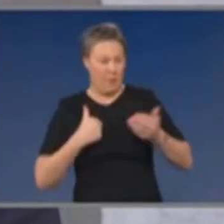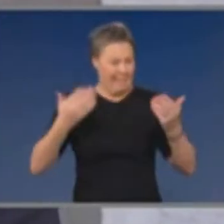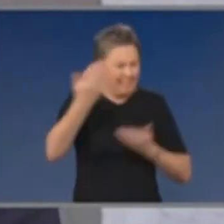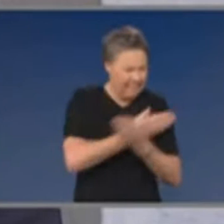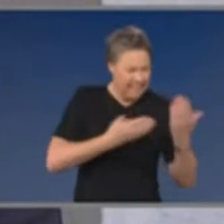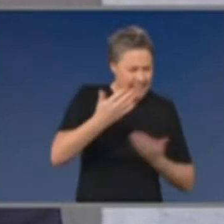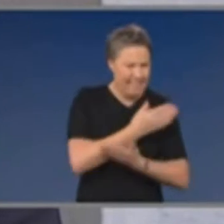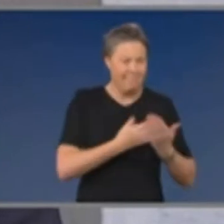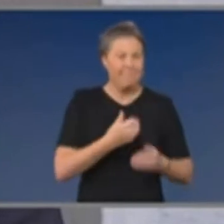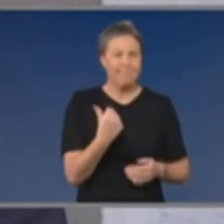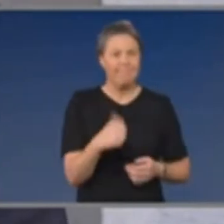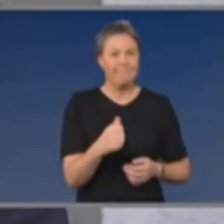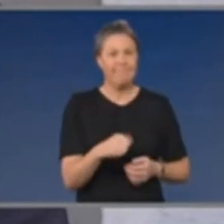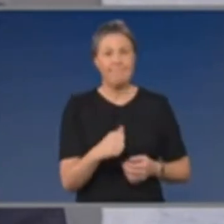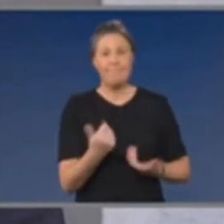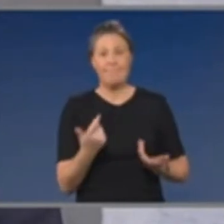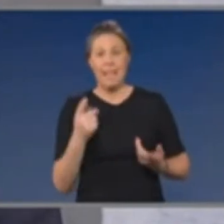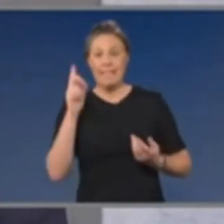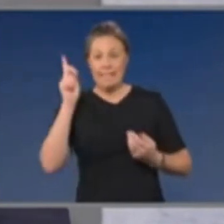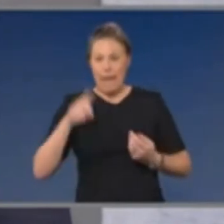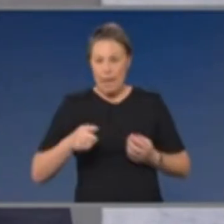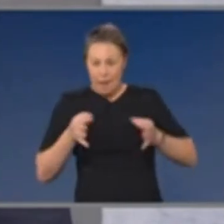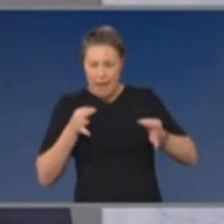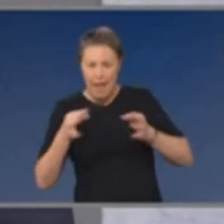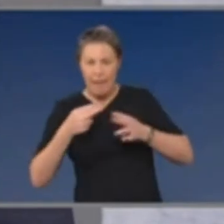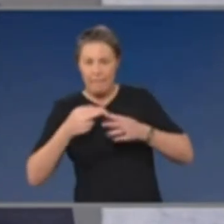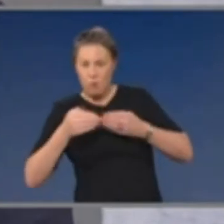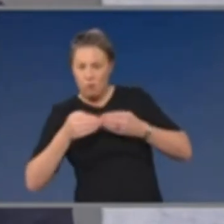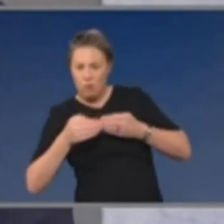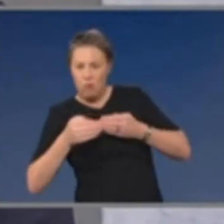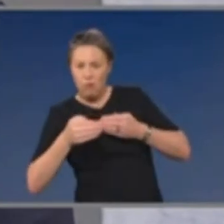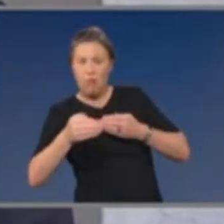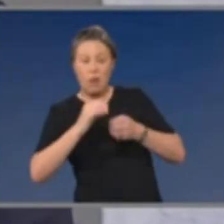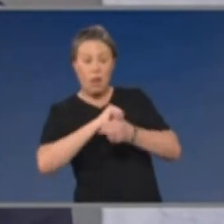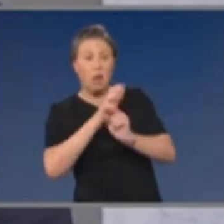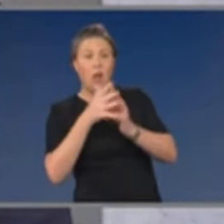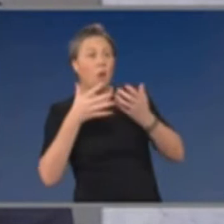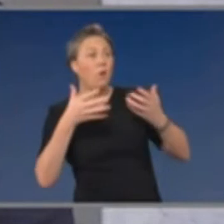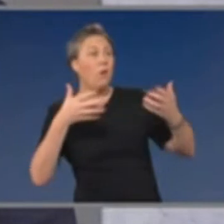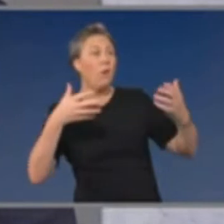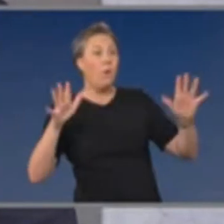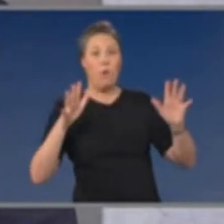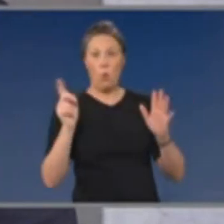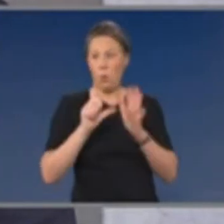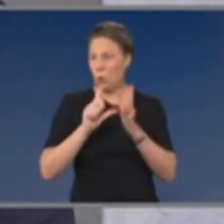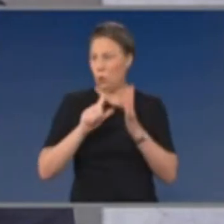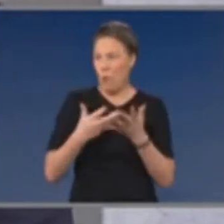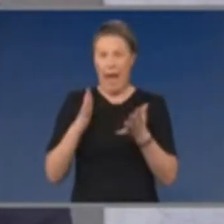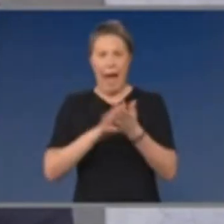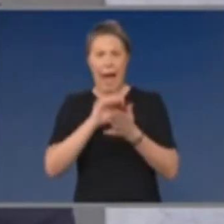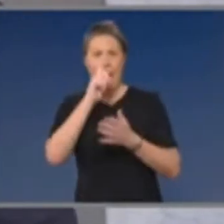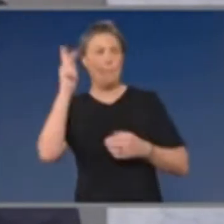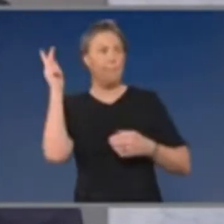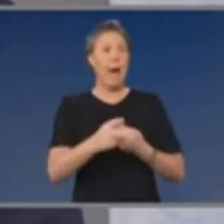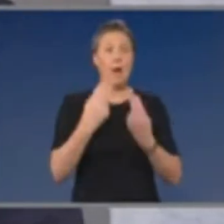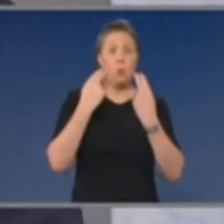need to ensure that as we build back and through the COVID economic recession, that we are